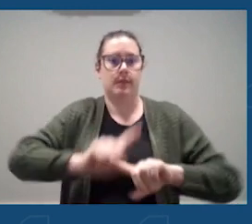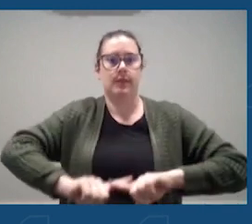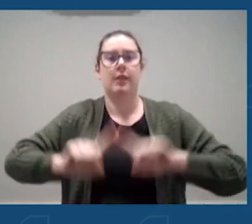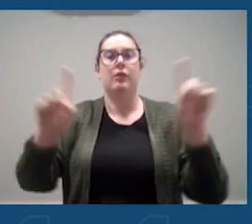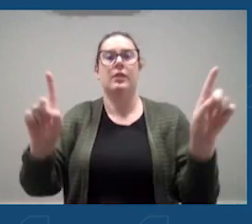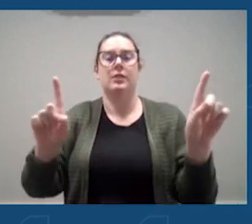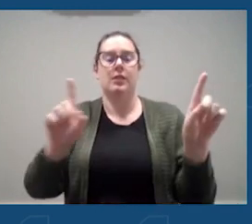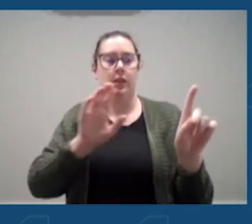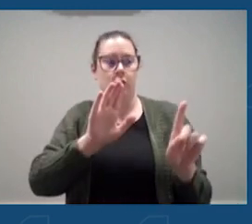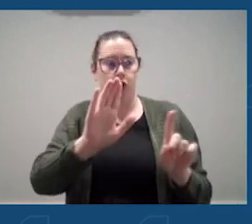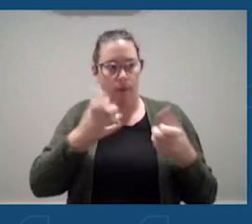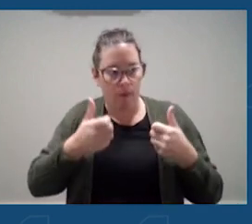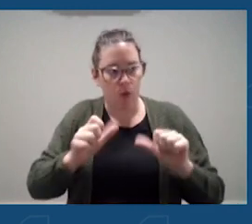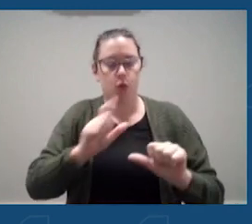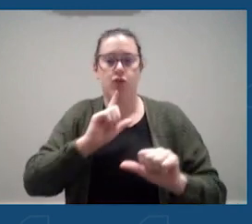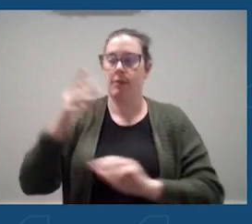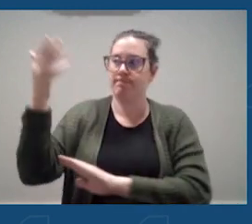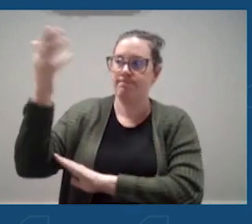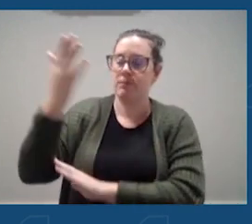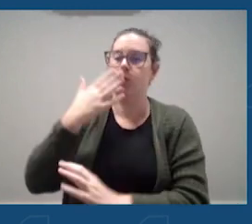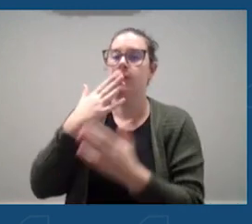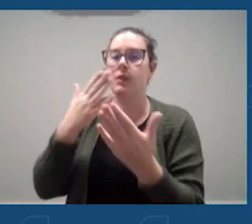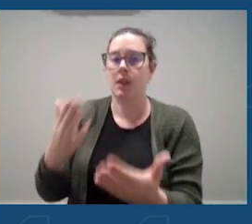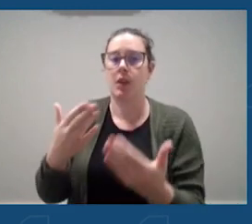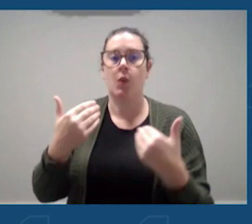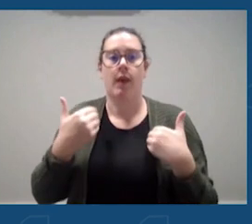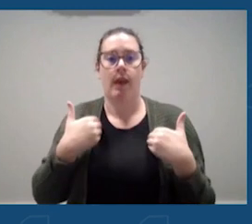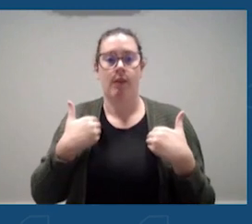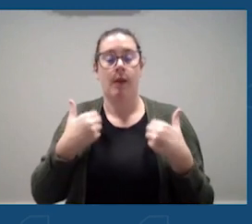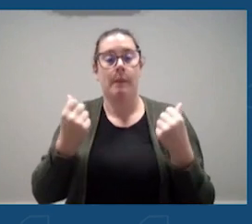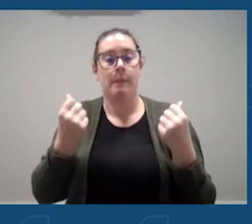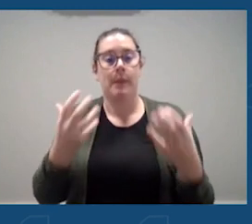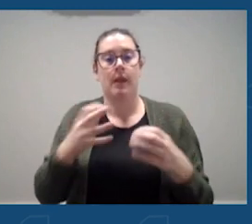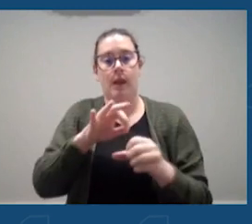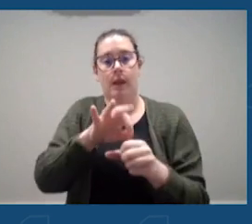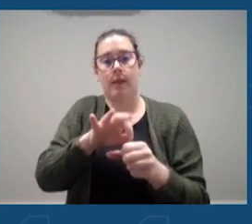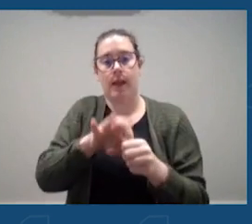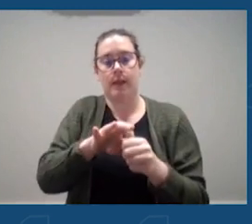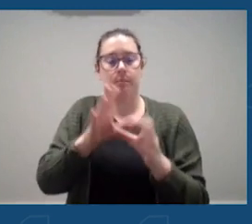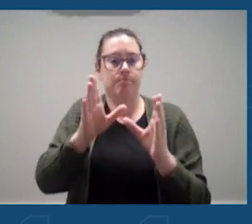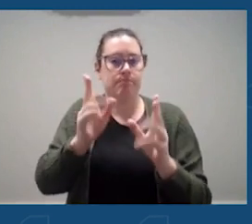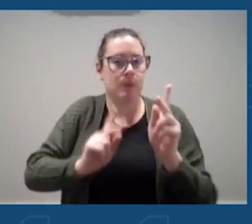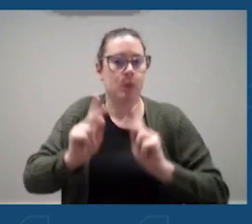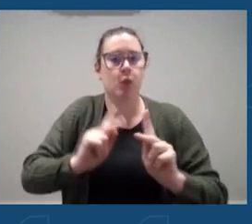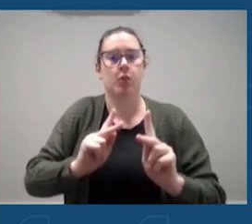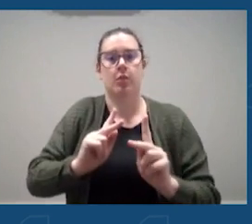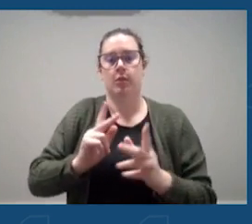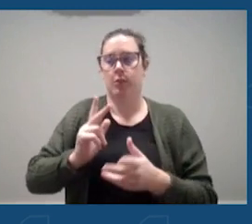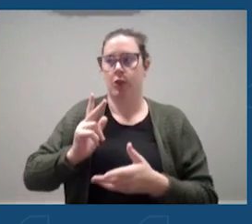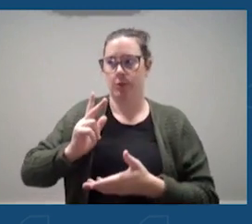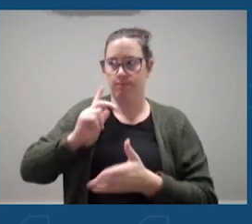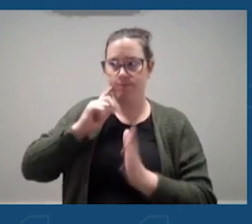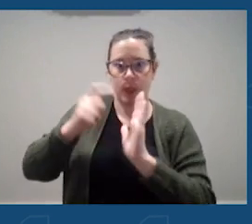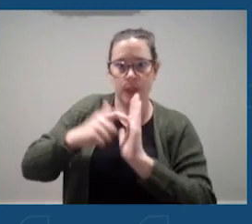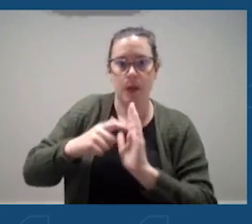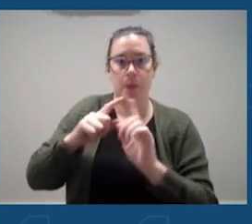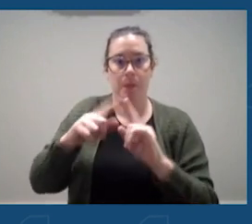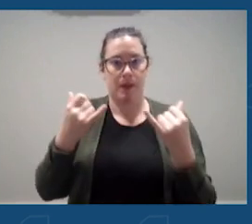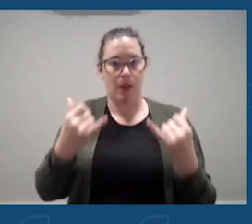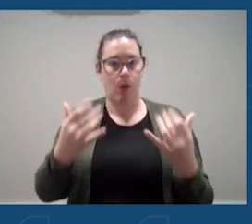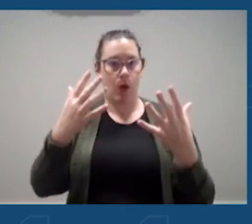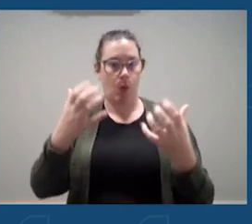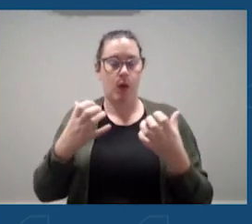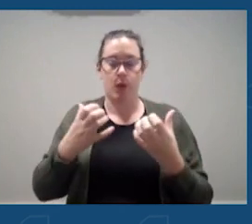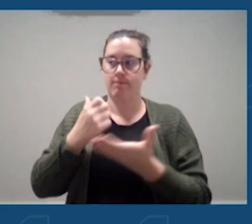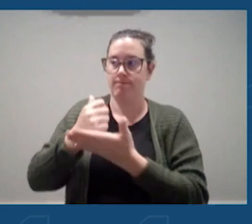you. We also have a number of the bill. I know a lot of our elected officials are recognized. In the interest of time, I'm going to acknowledge our bill